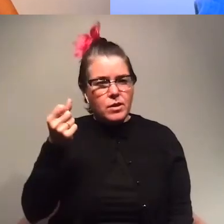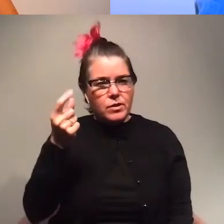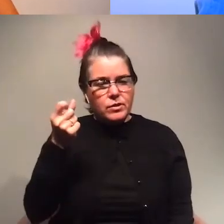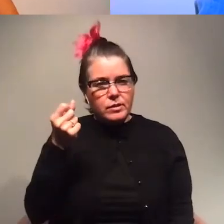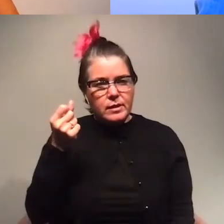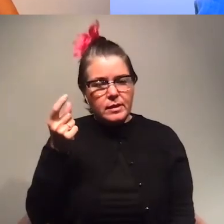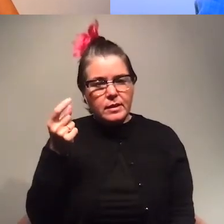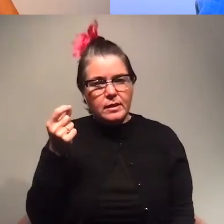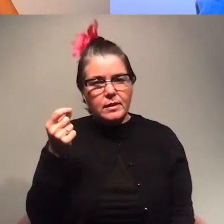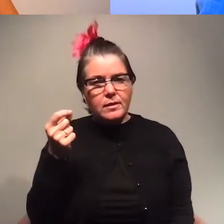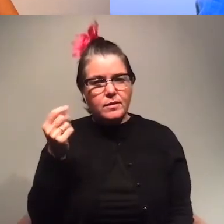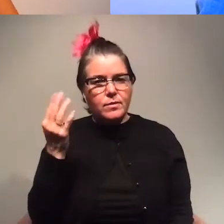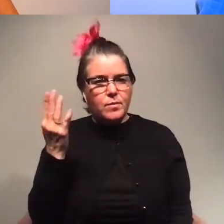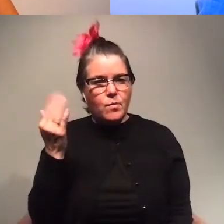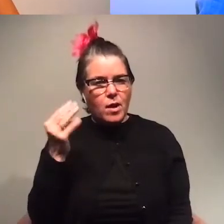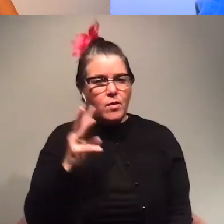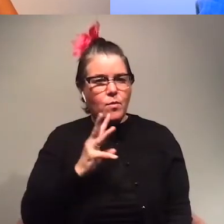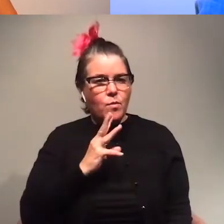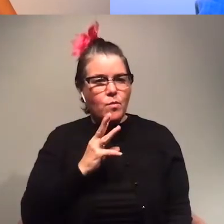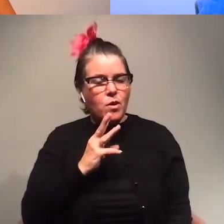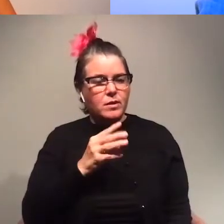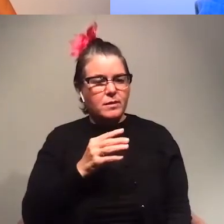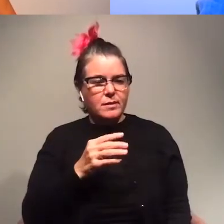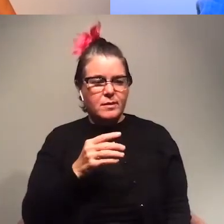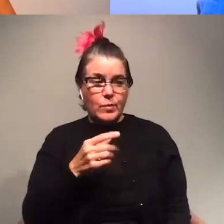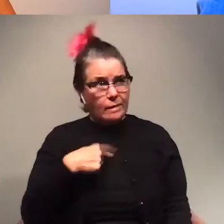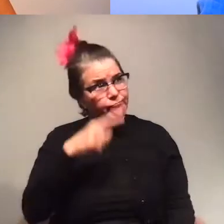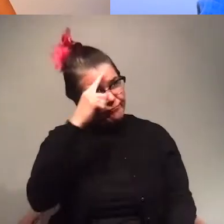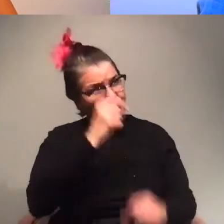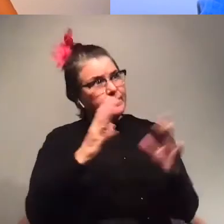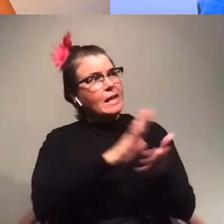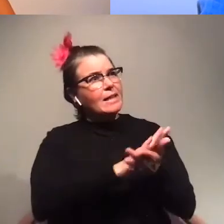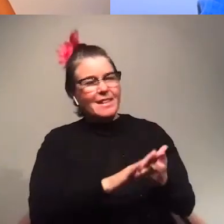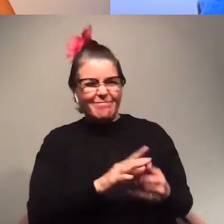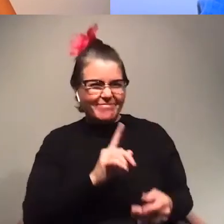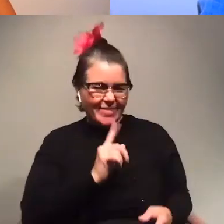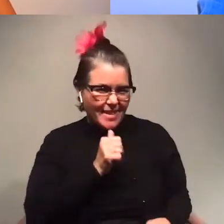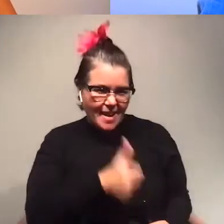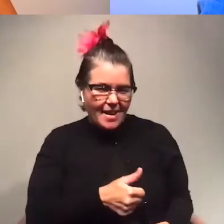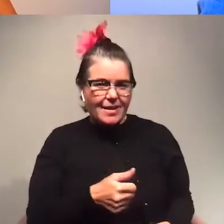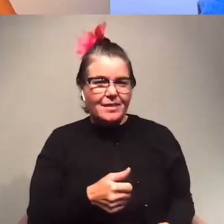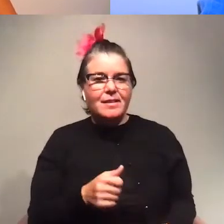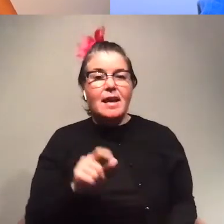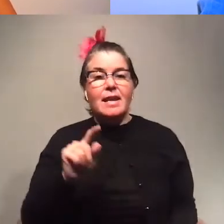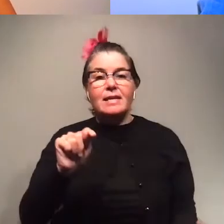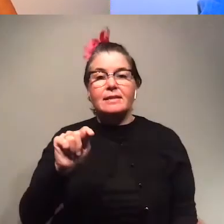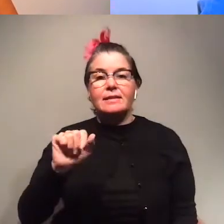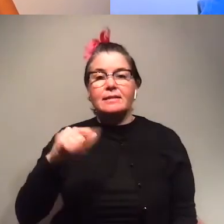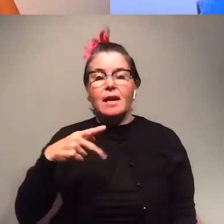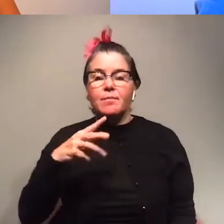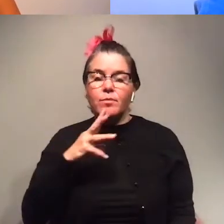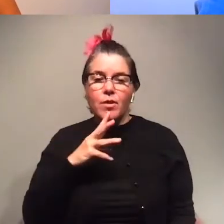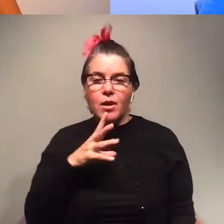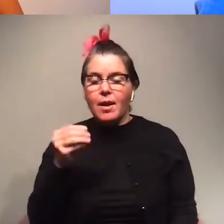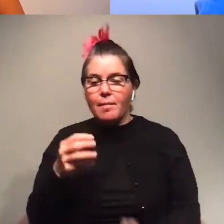know, why like water is still not as clean as we think it is, or the fact that like we put tap water in bottled water, so there's really